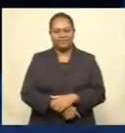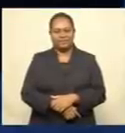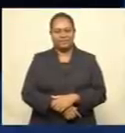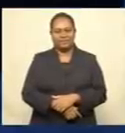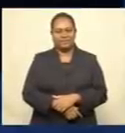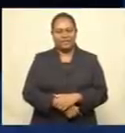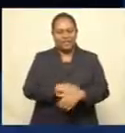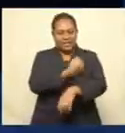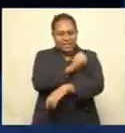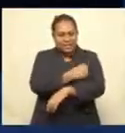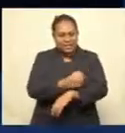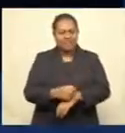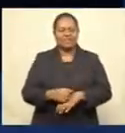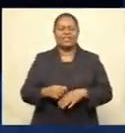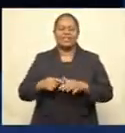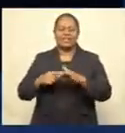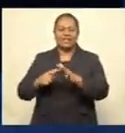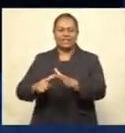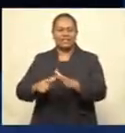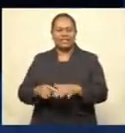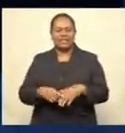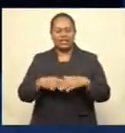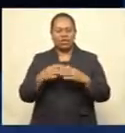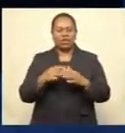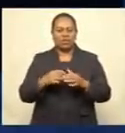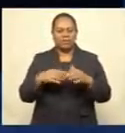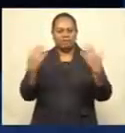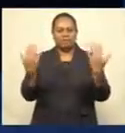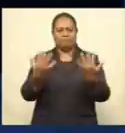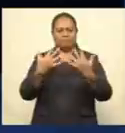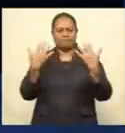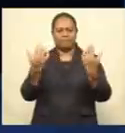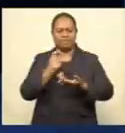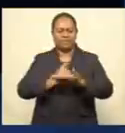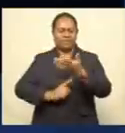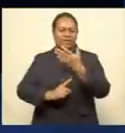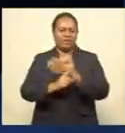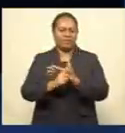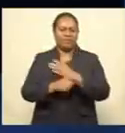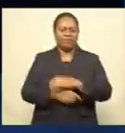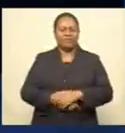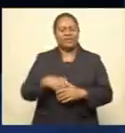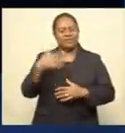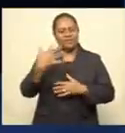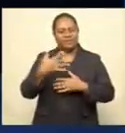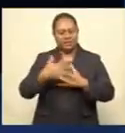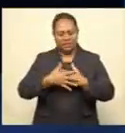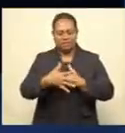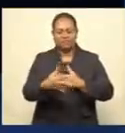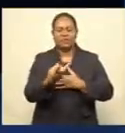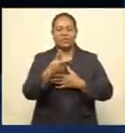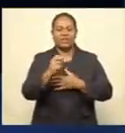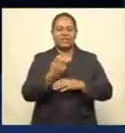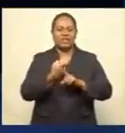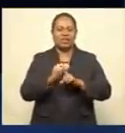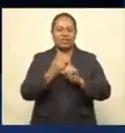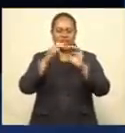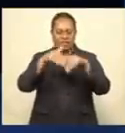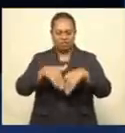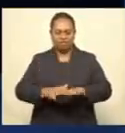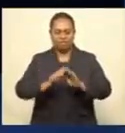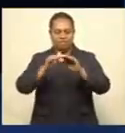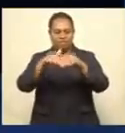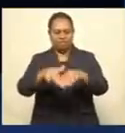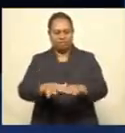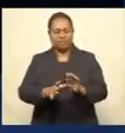At sea, an easterly wind flow prevails over Fiji waters. Easterly winds 15 to 20 knots, moderate to rough seas. The